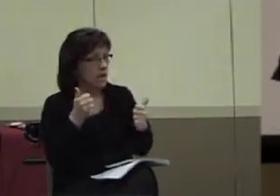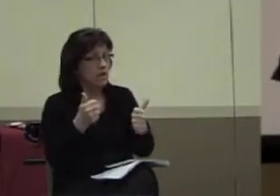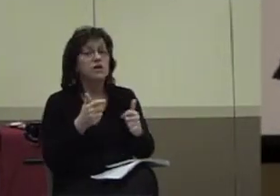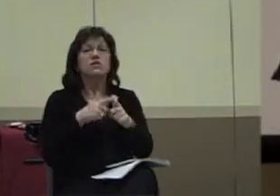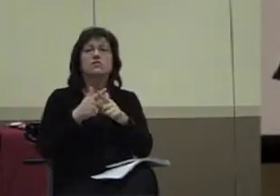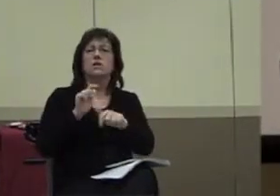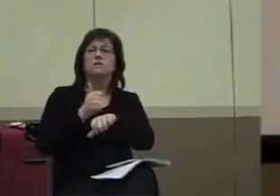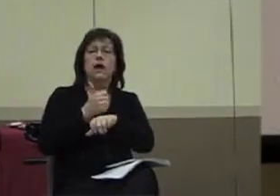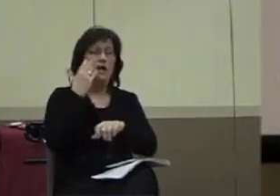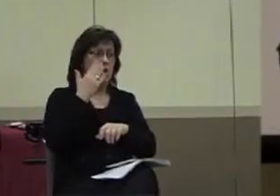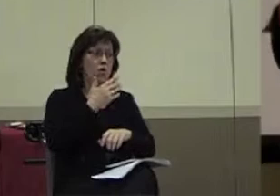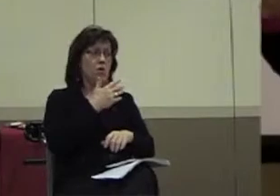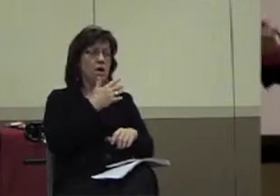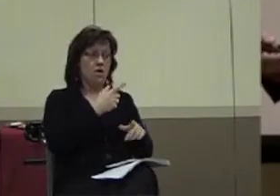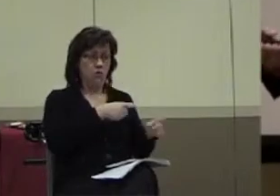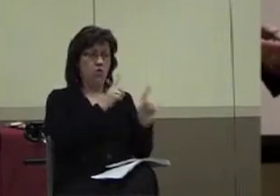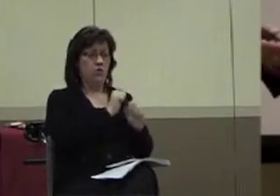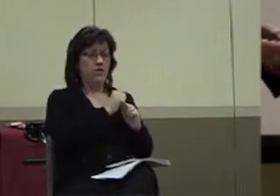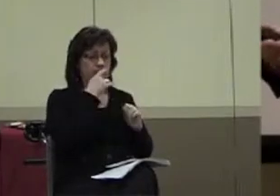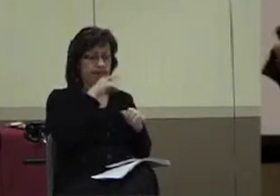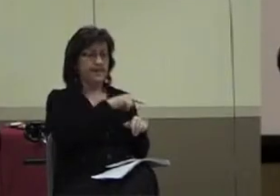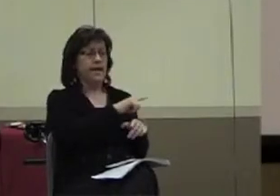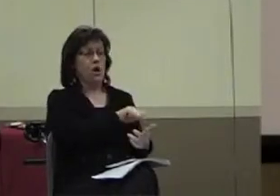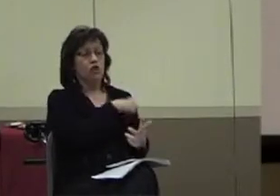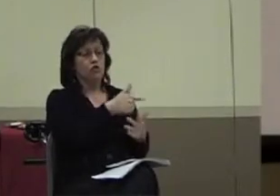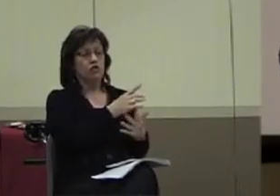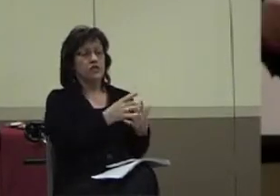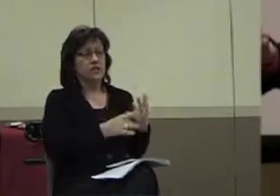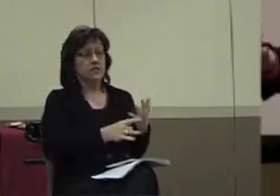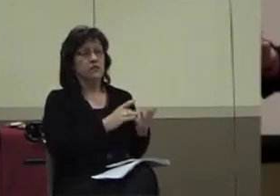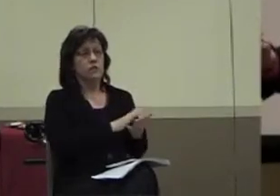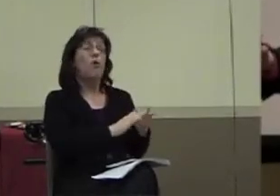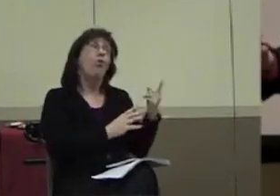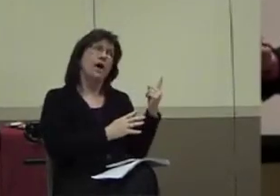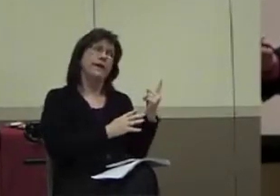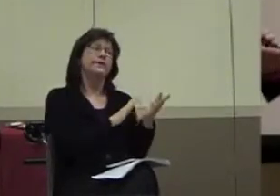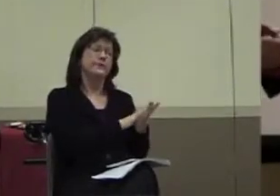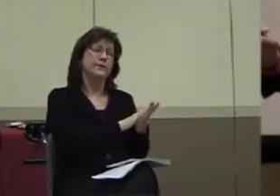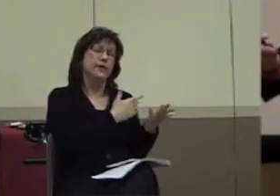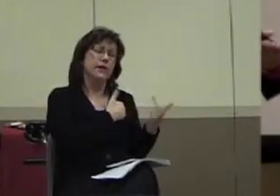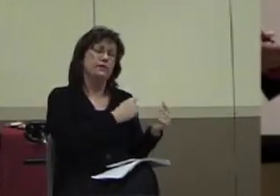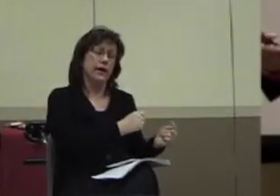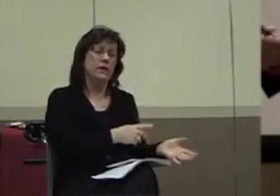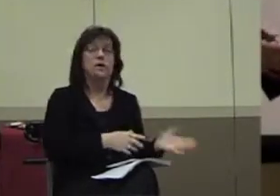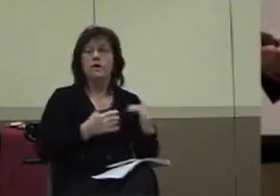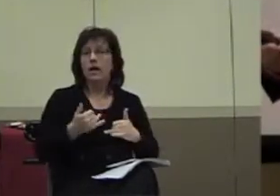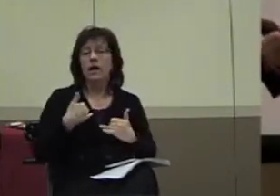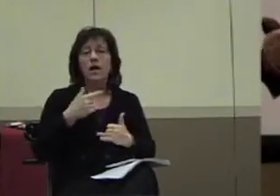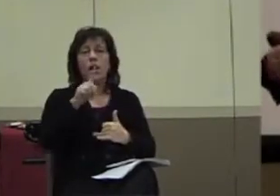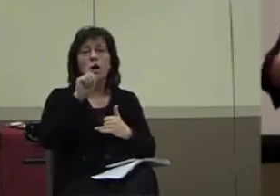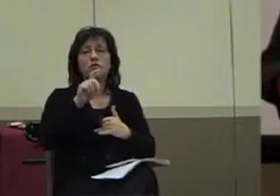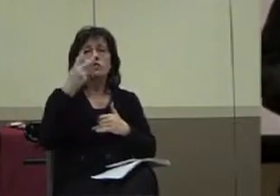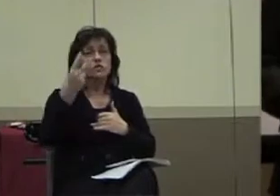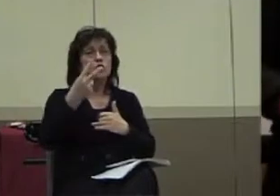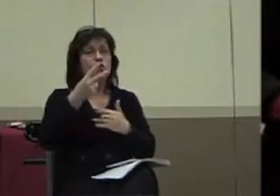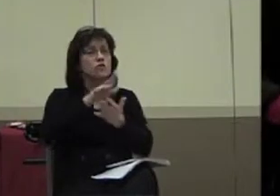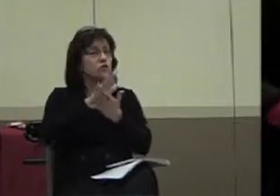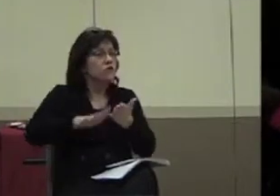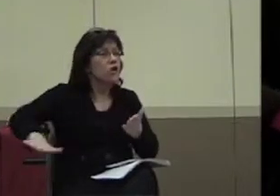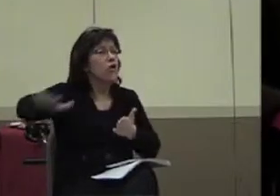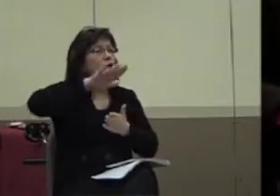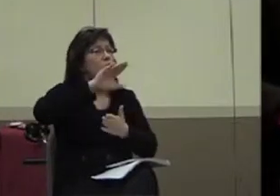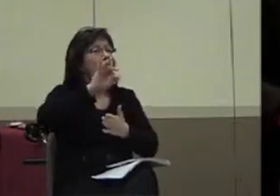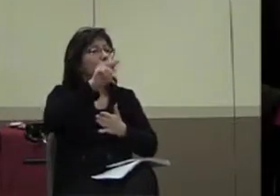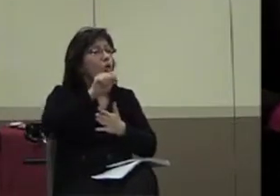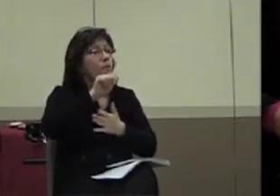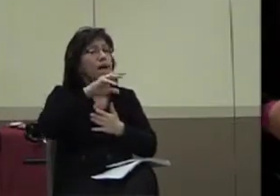at alternative school, at this one alternative school. So now I have 102 schools across Oklahoma and Kansas who have done the 4